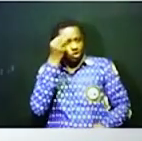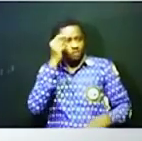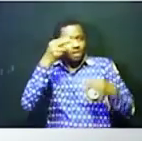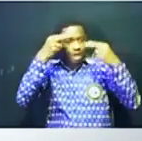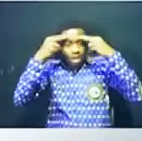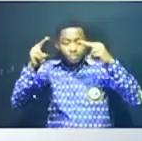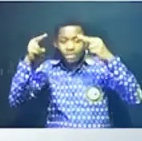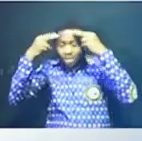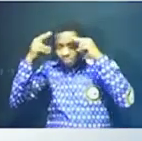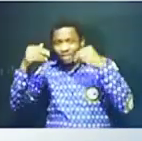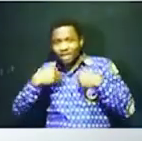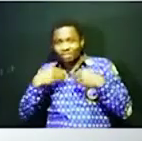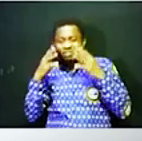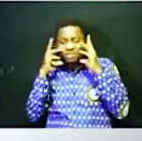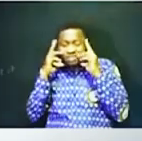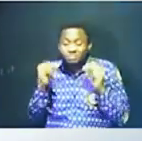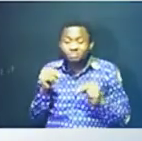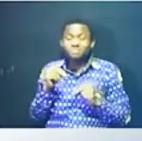experience.